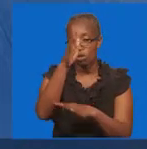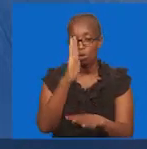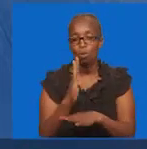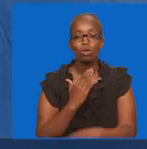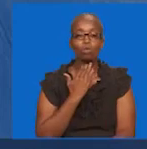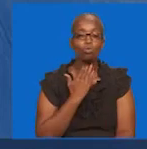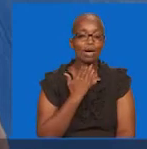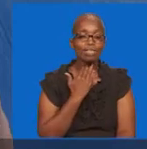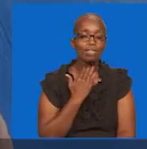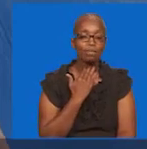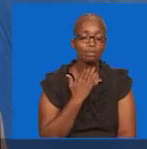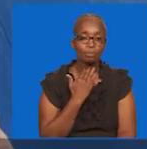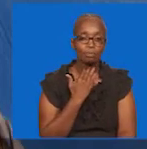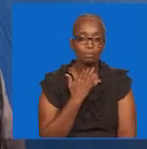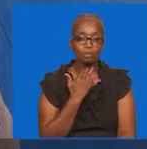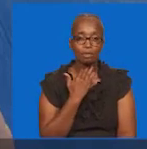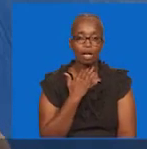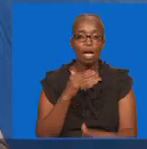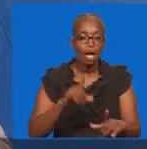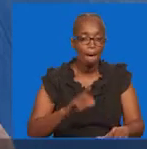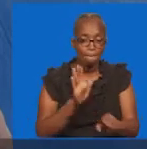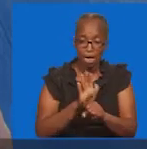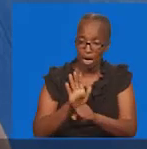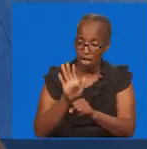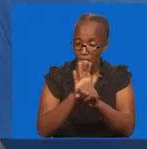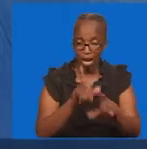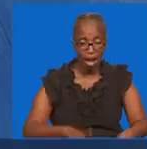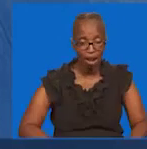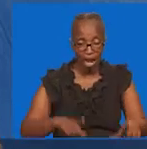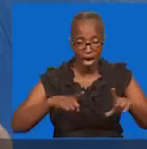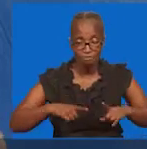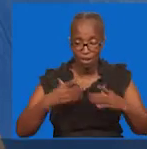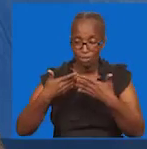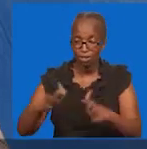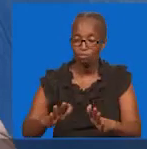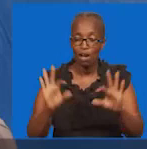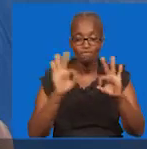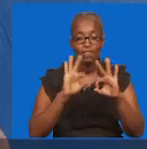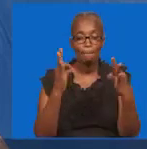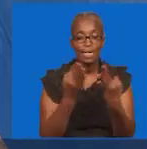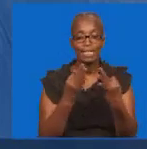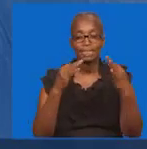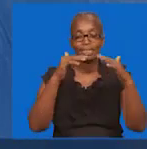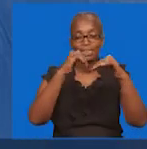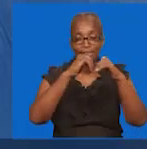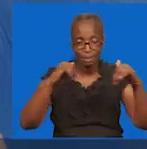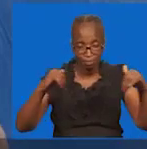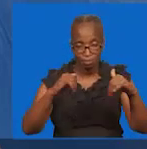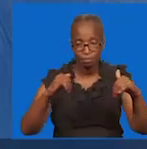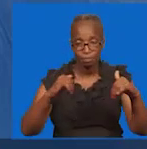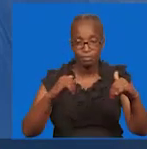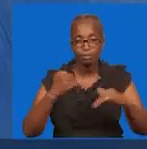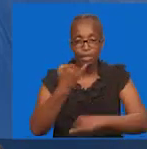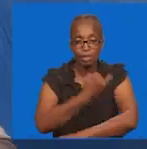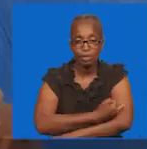Now we are taught Consequently Lives have been Lost Families Disintegrate The